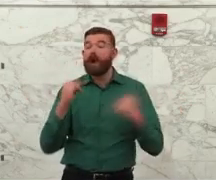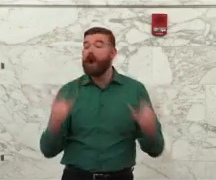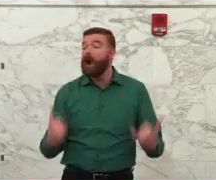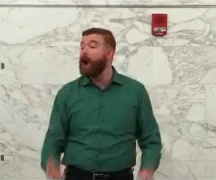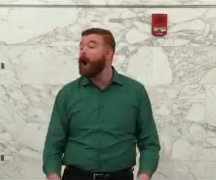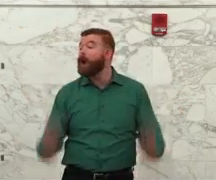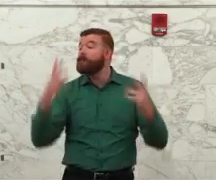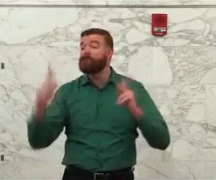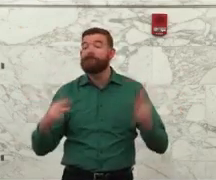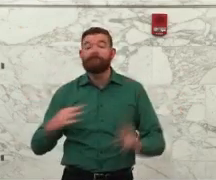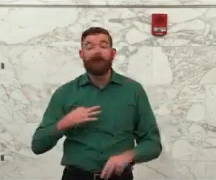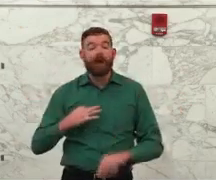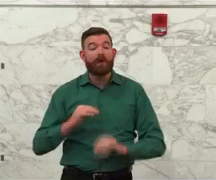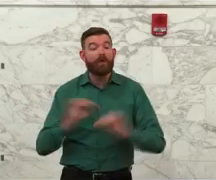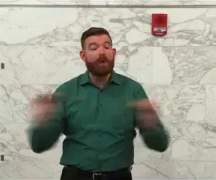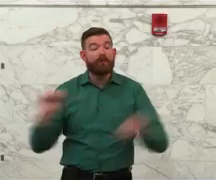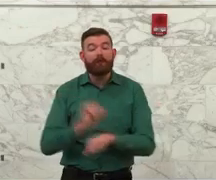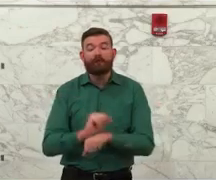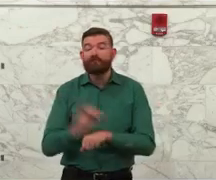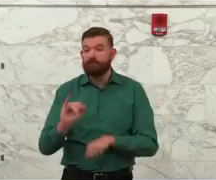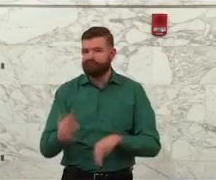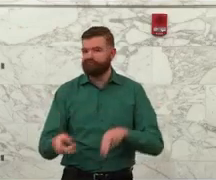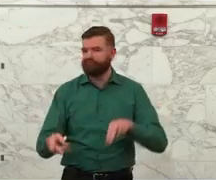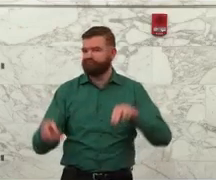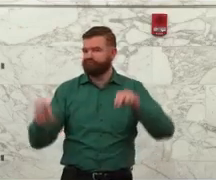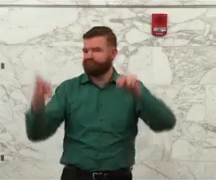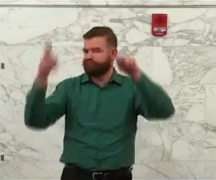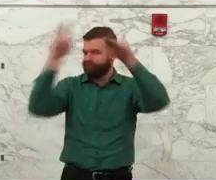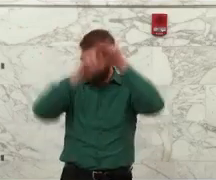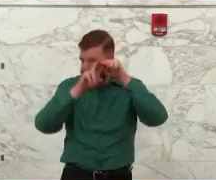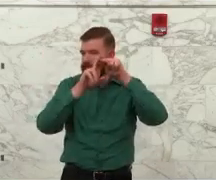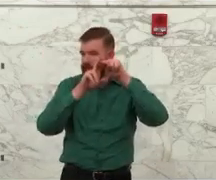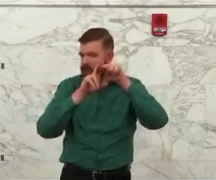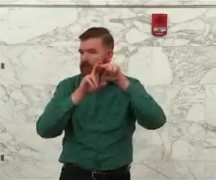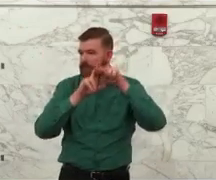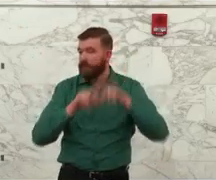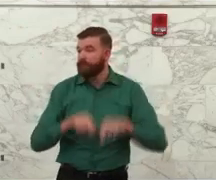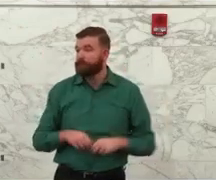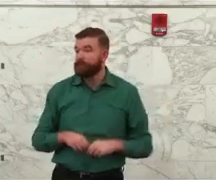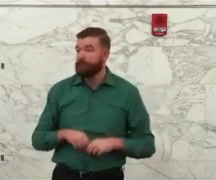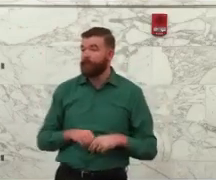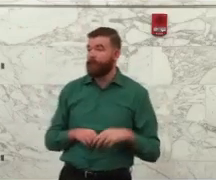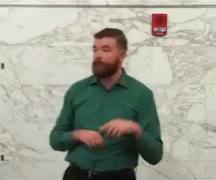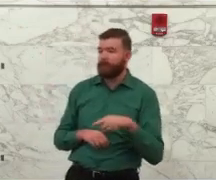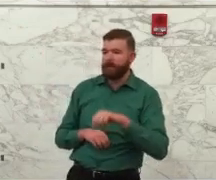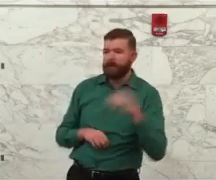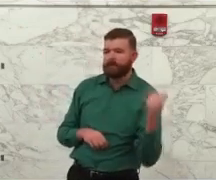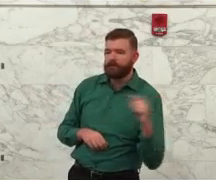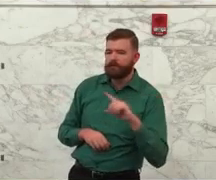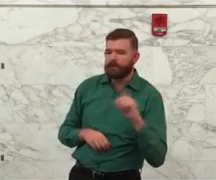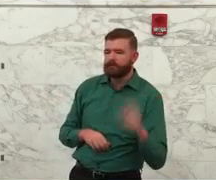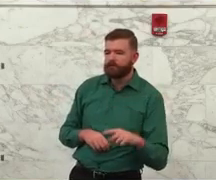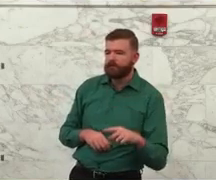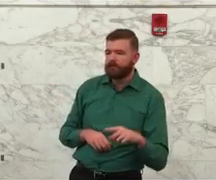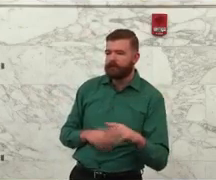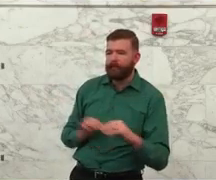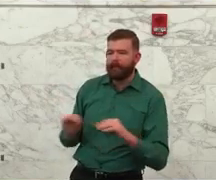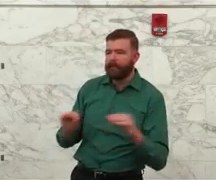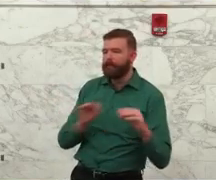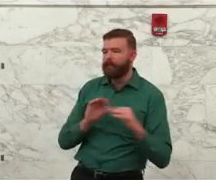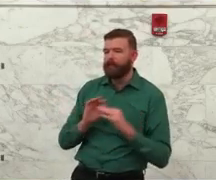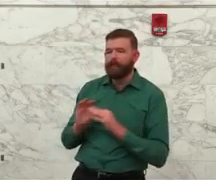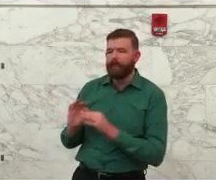condone Mark coughing into his hand. I want you to go straight back to the men's room and wash your hands with soap and wipe down your iPhone when